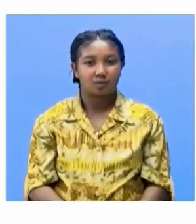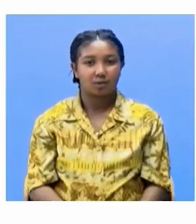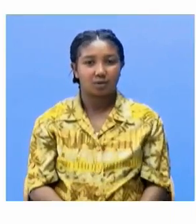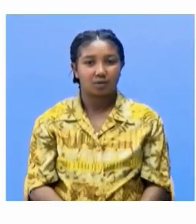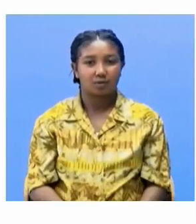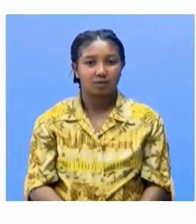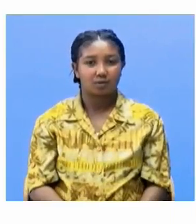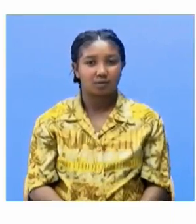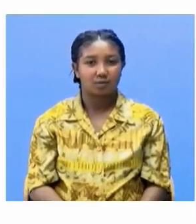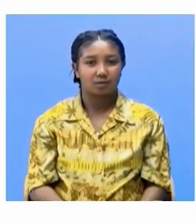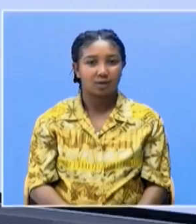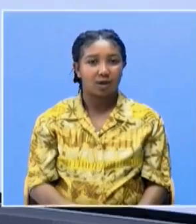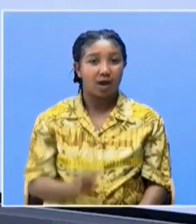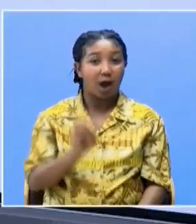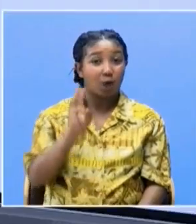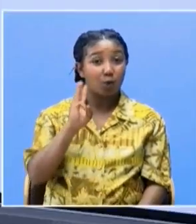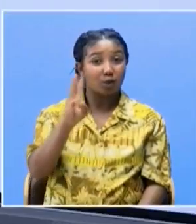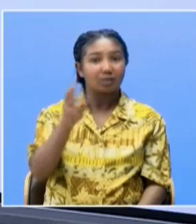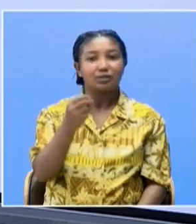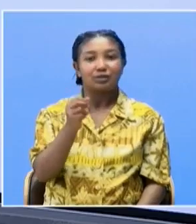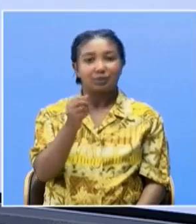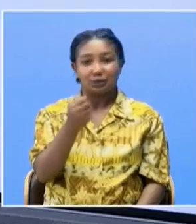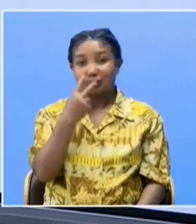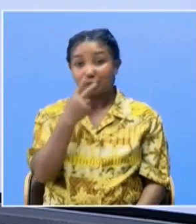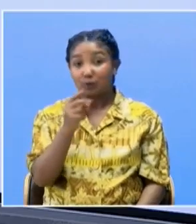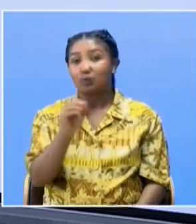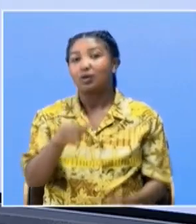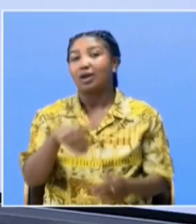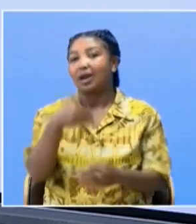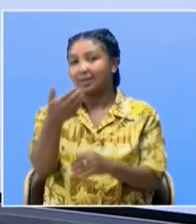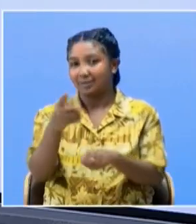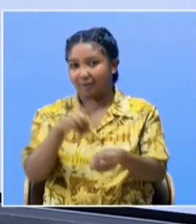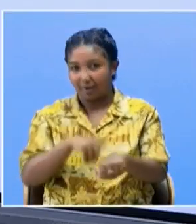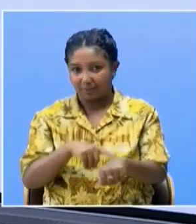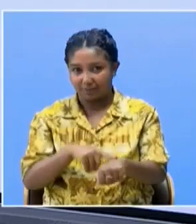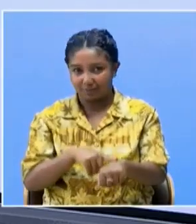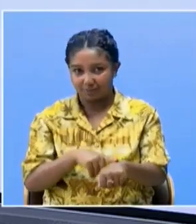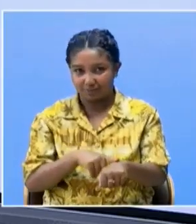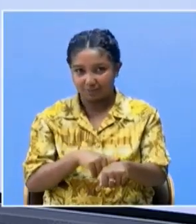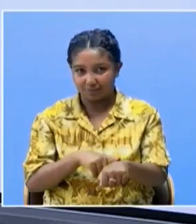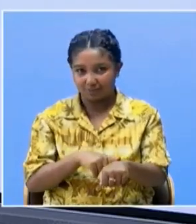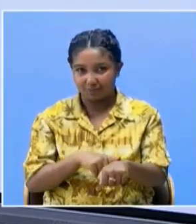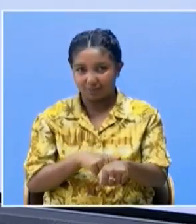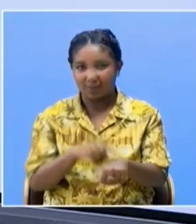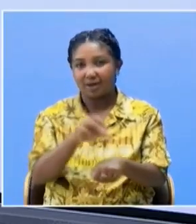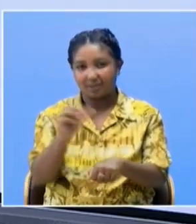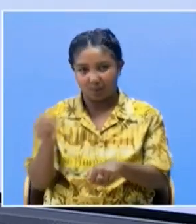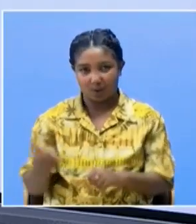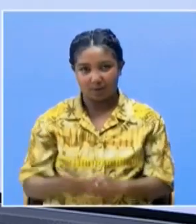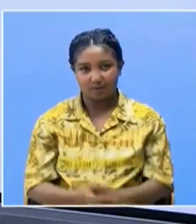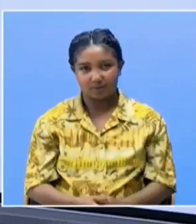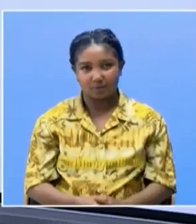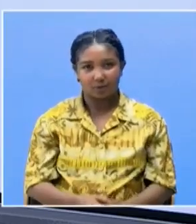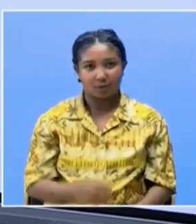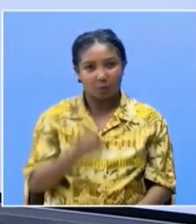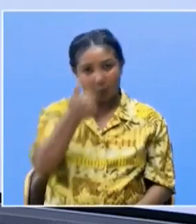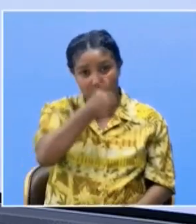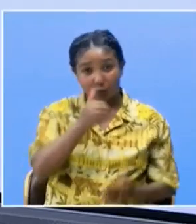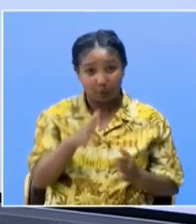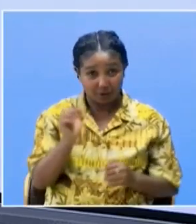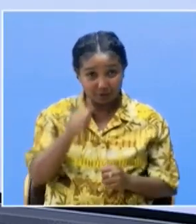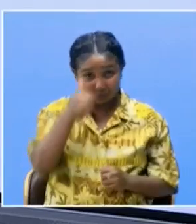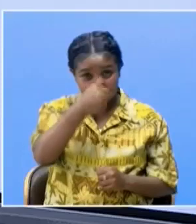Yeah? I will see you next time. Yeah? Another one. We're Ethiopians.